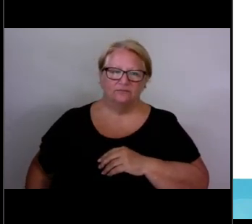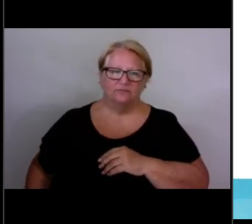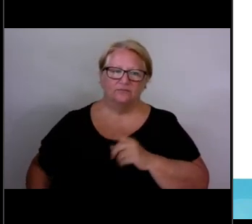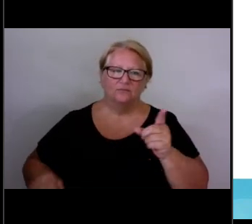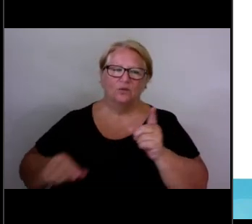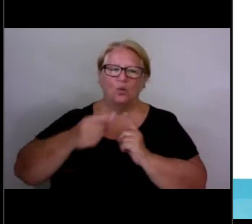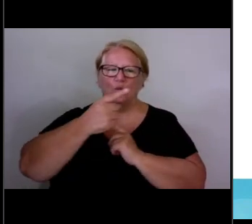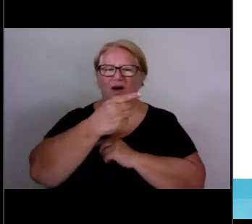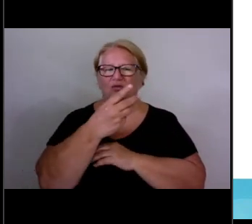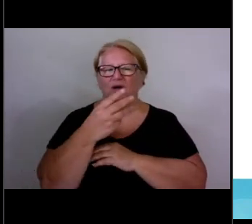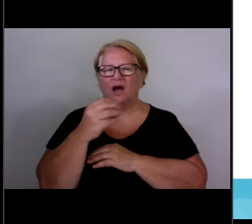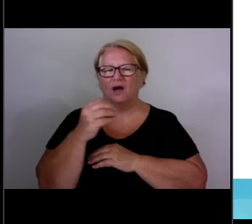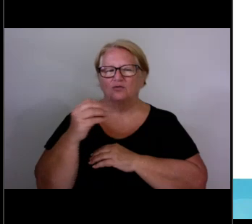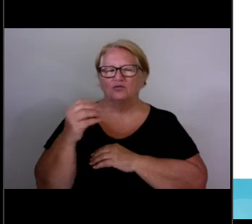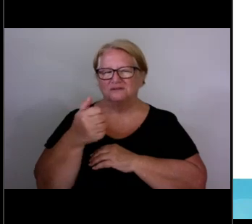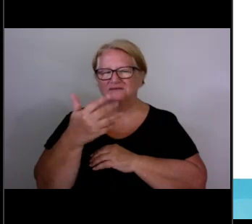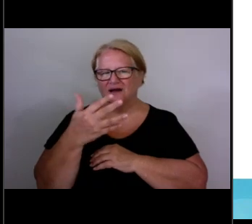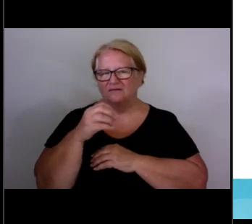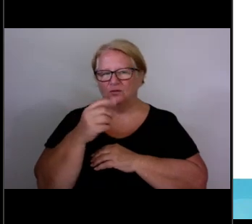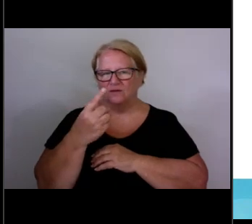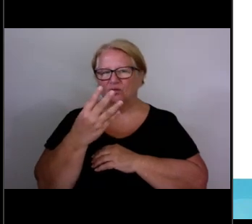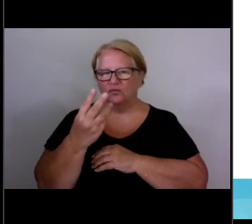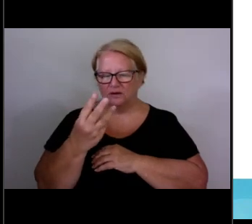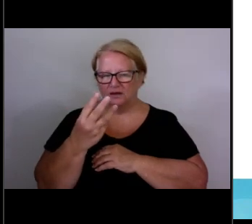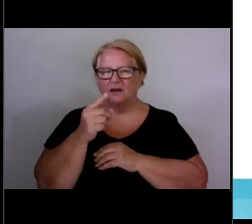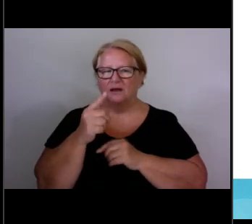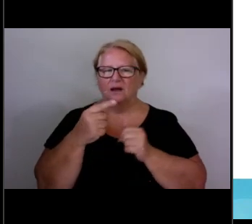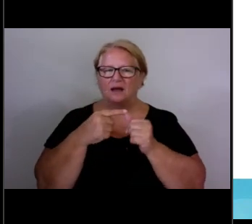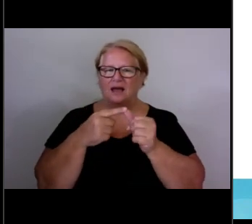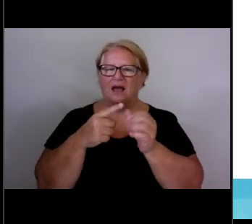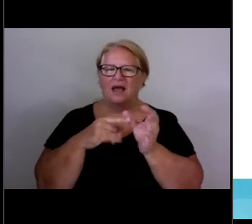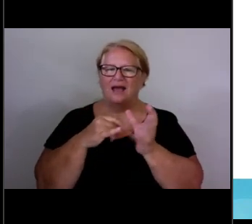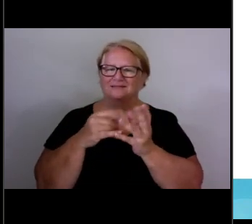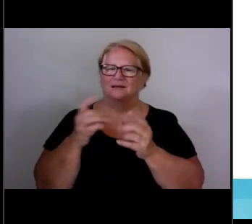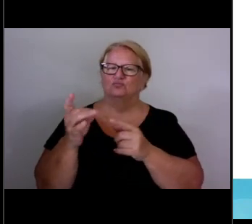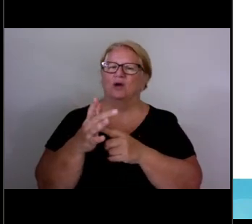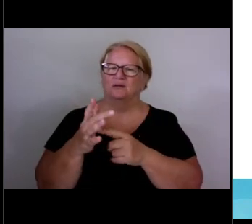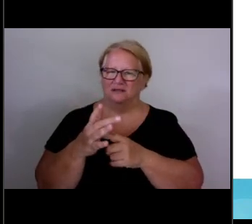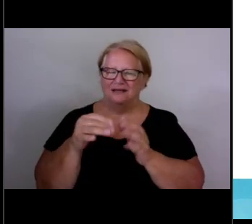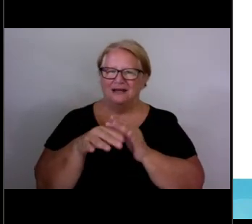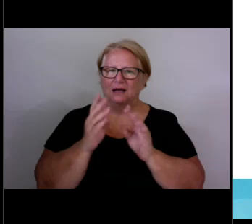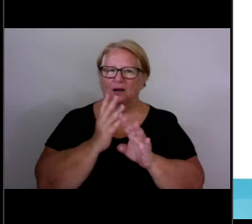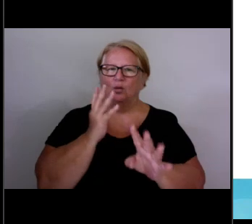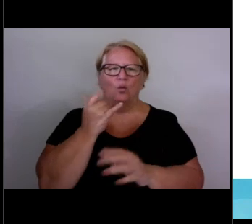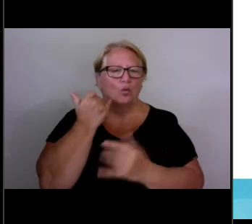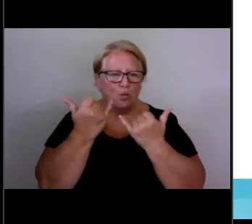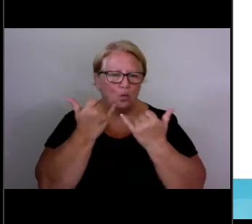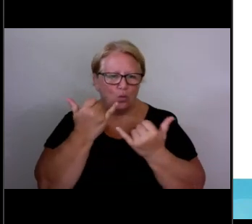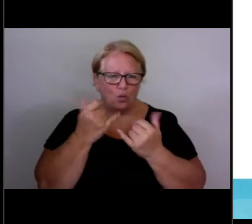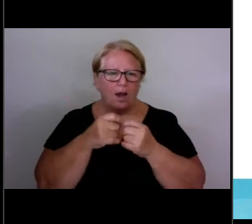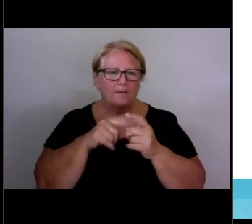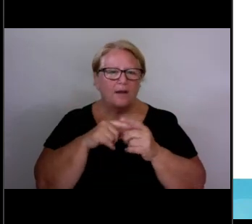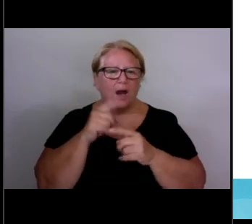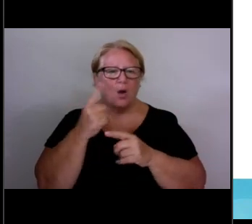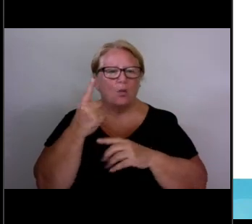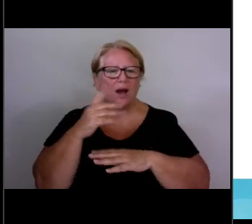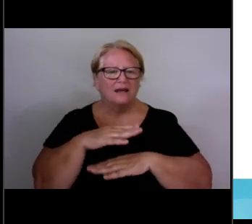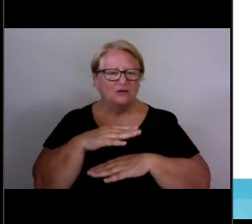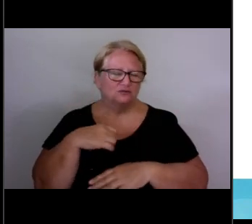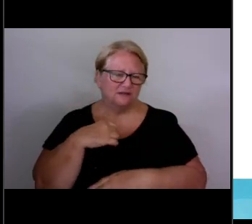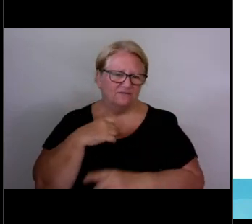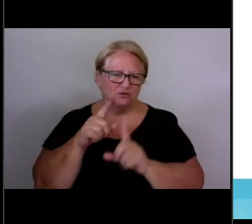65 0143 number are answered as a priority in the call queue, ideally by one of our First Nations staff members. So